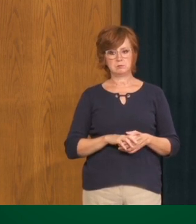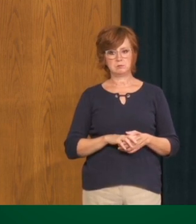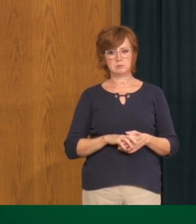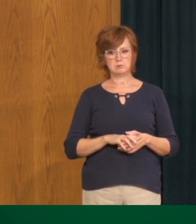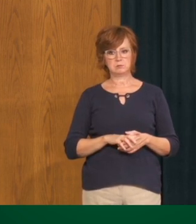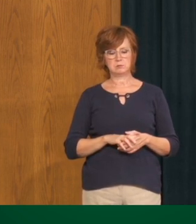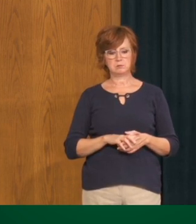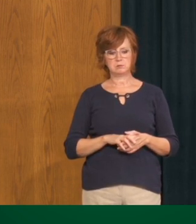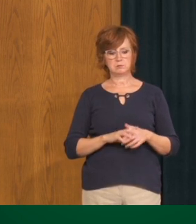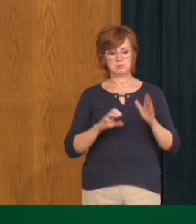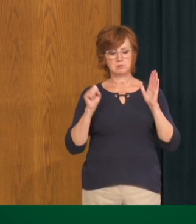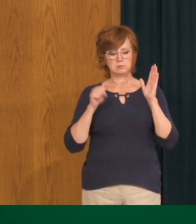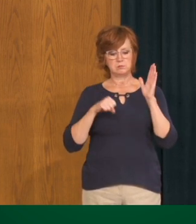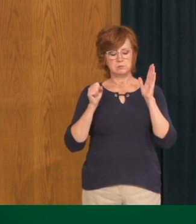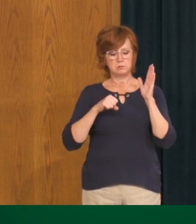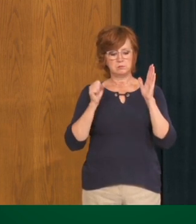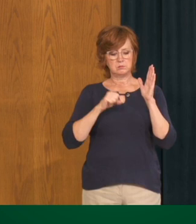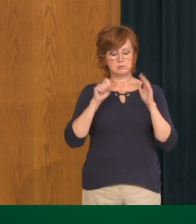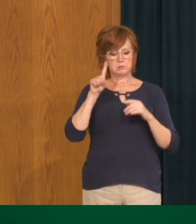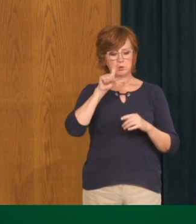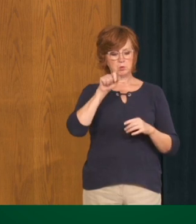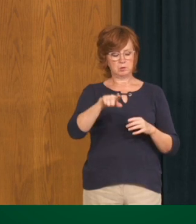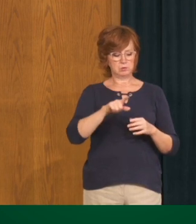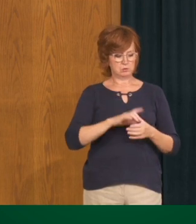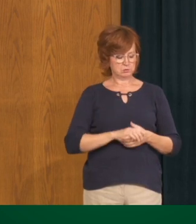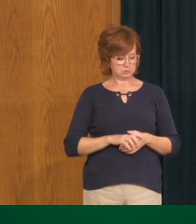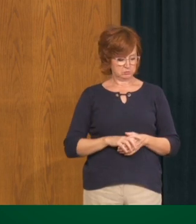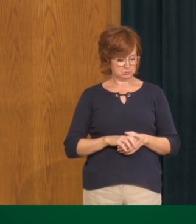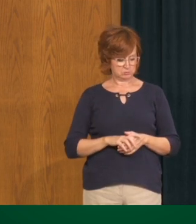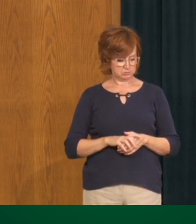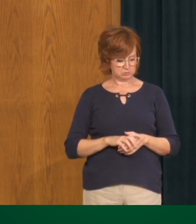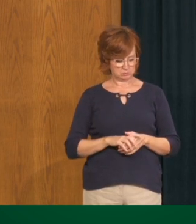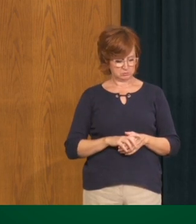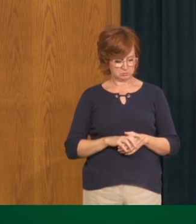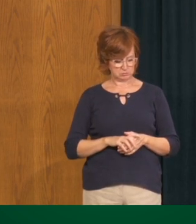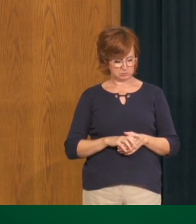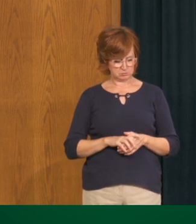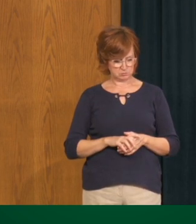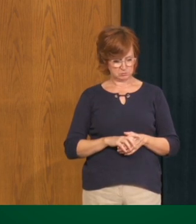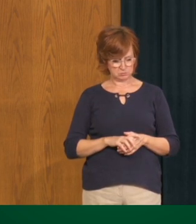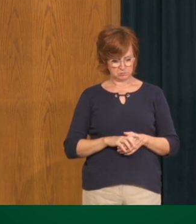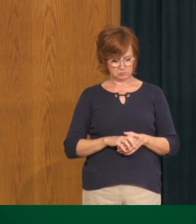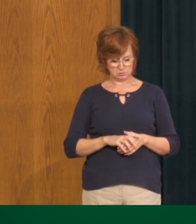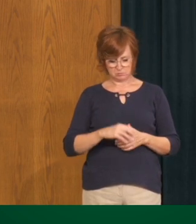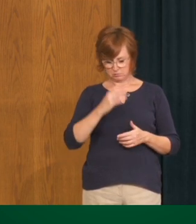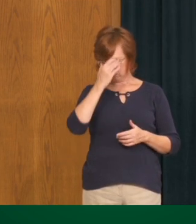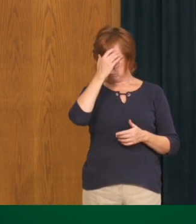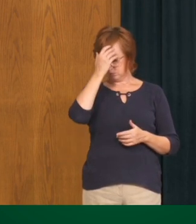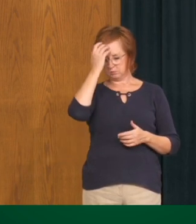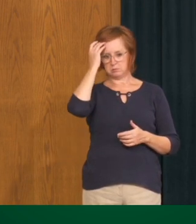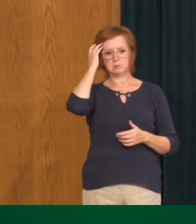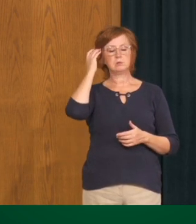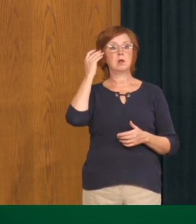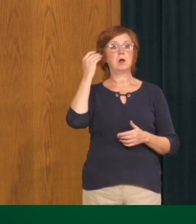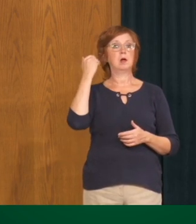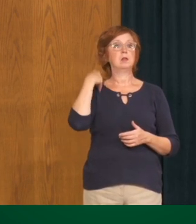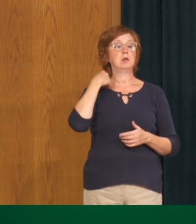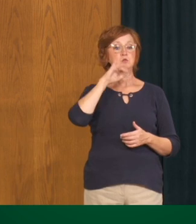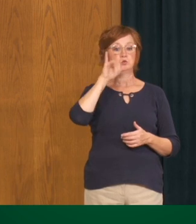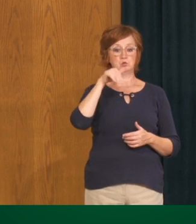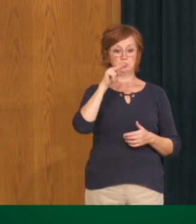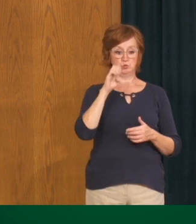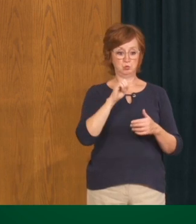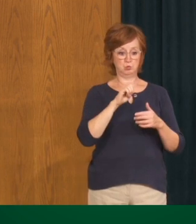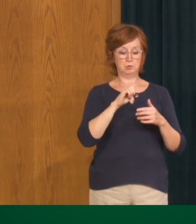Yes, I have a question. When the school reopening plan was originally released in June, we were told that it